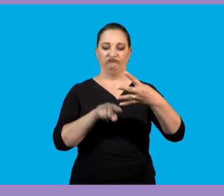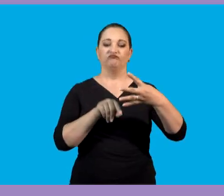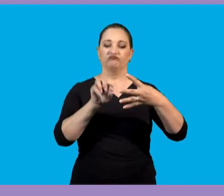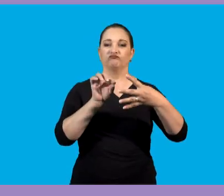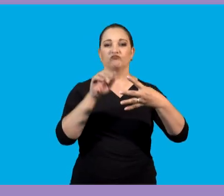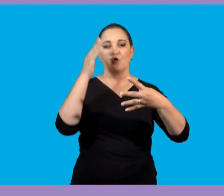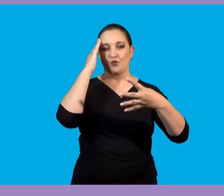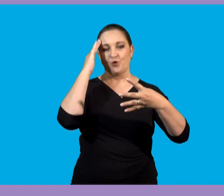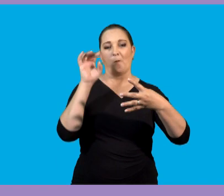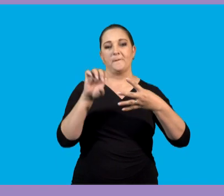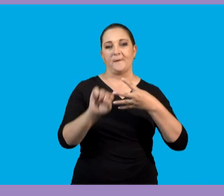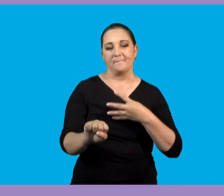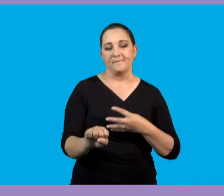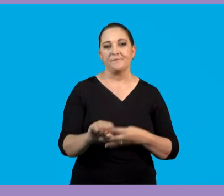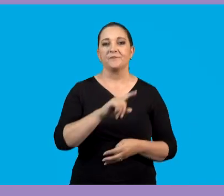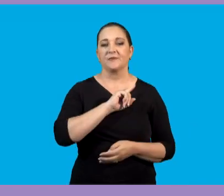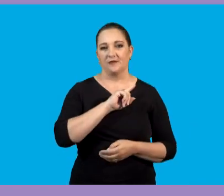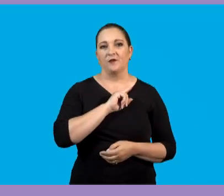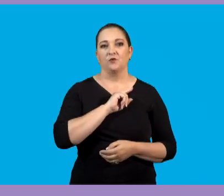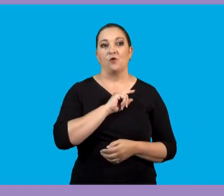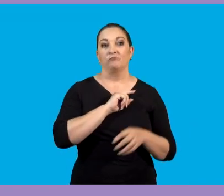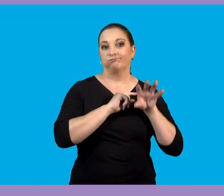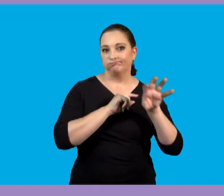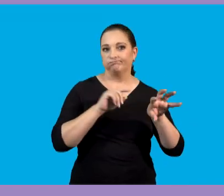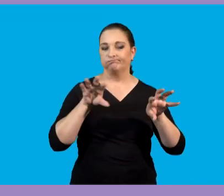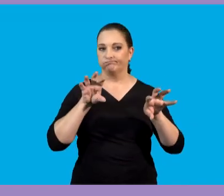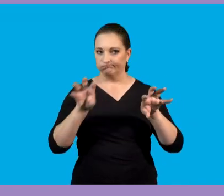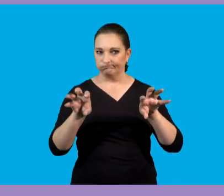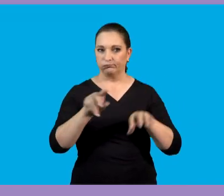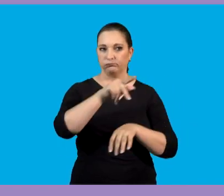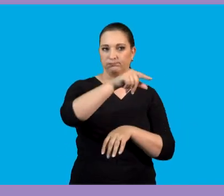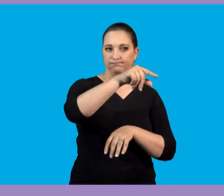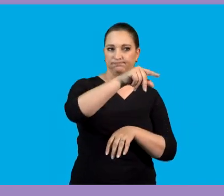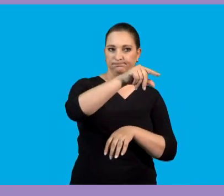can conclude that that means that triangle